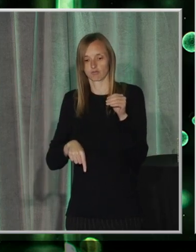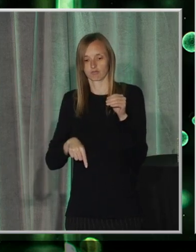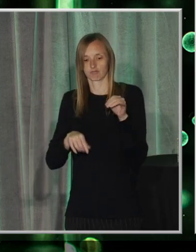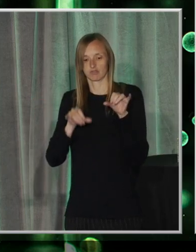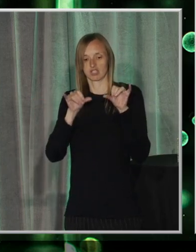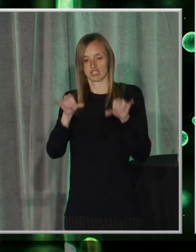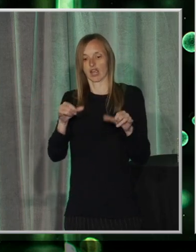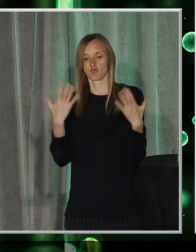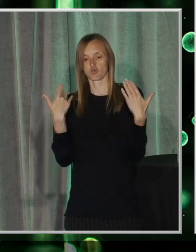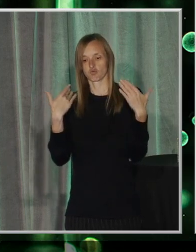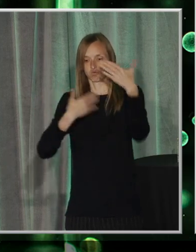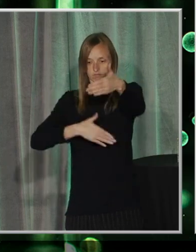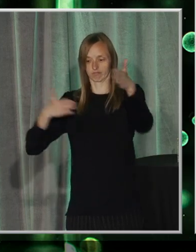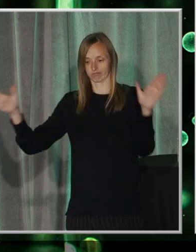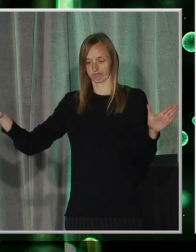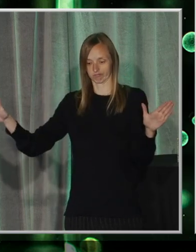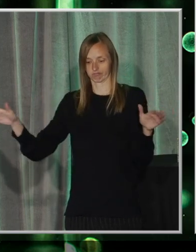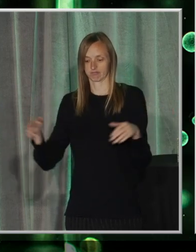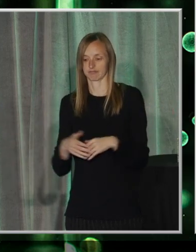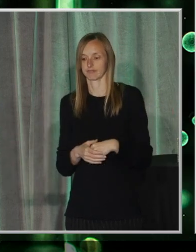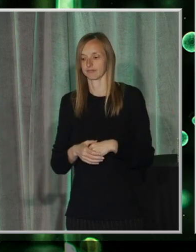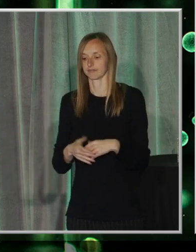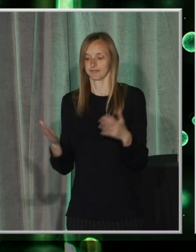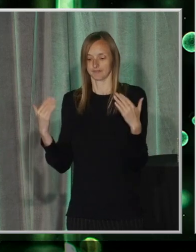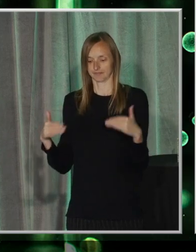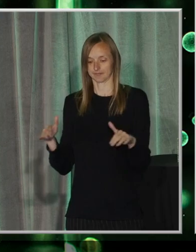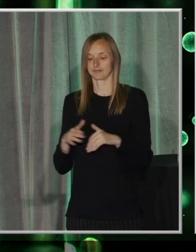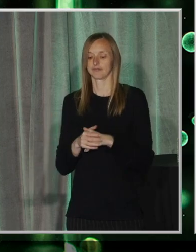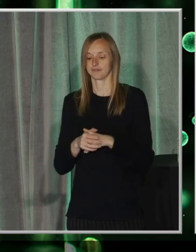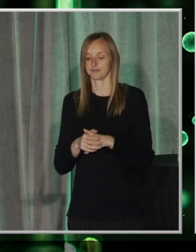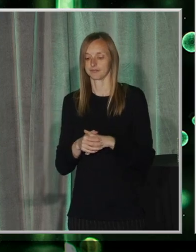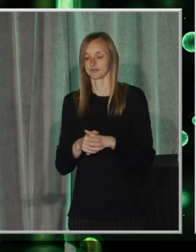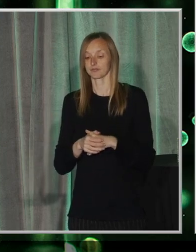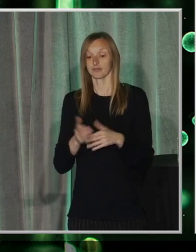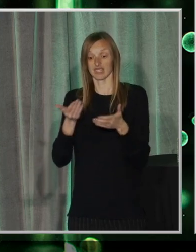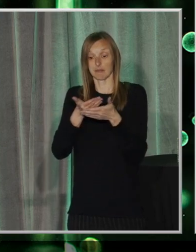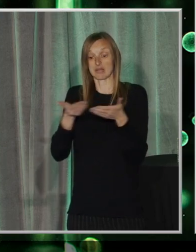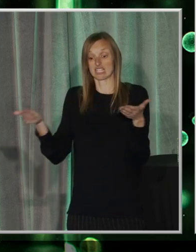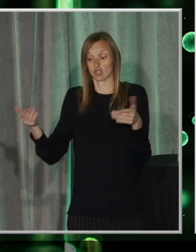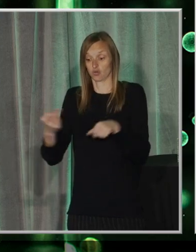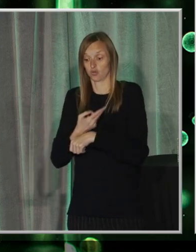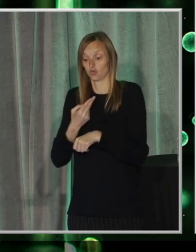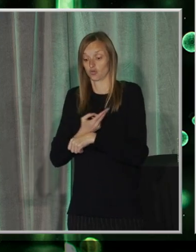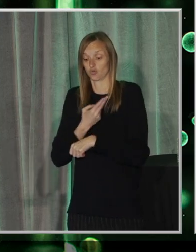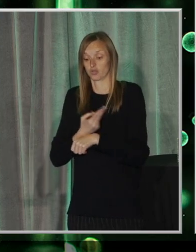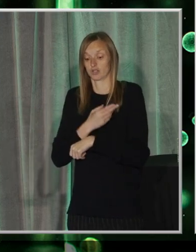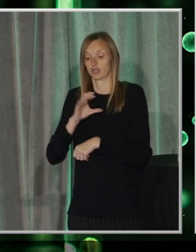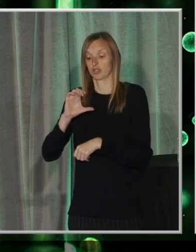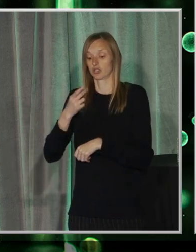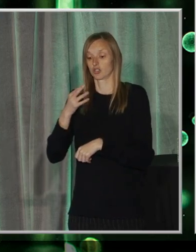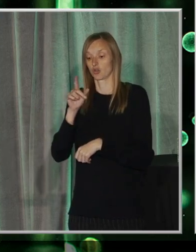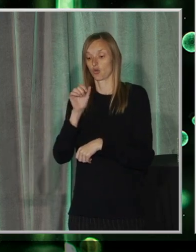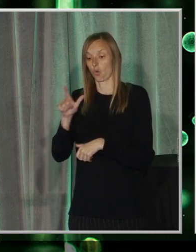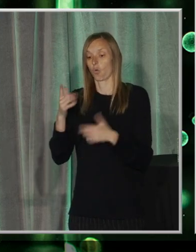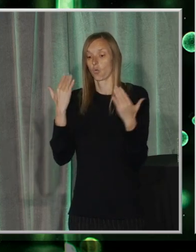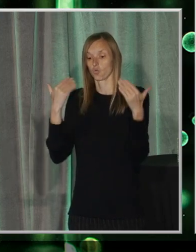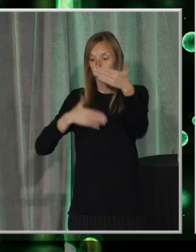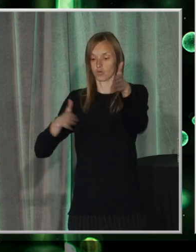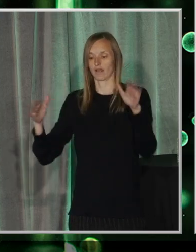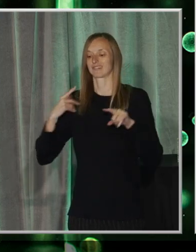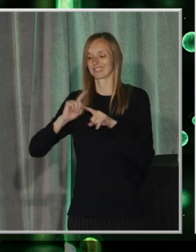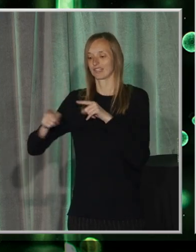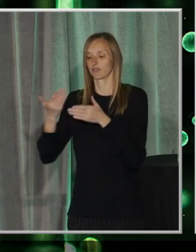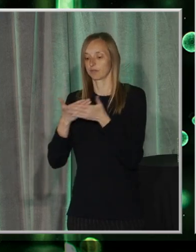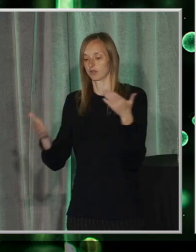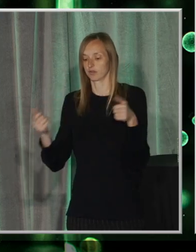in the cooler chamber. Next, please. As a materials, this charcoal cooler has different materials. It's